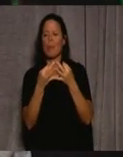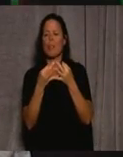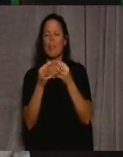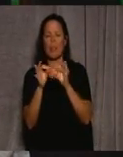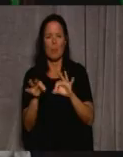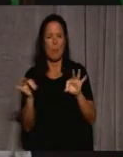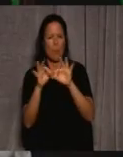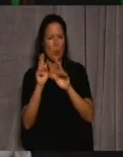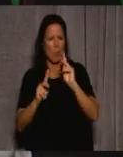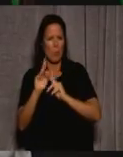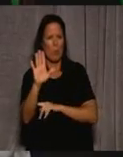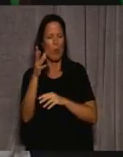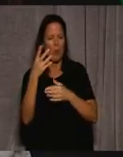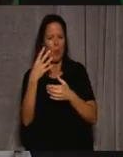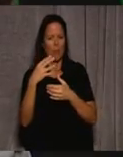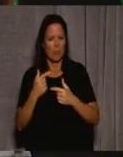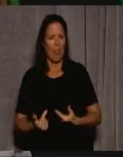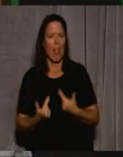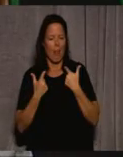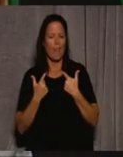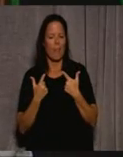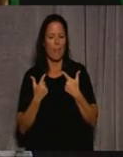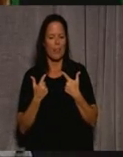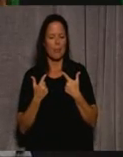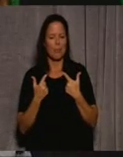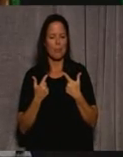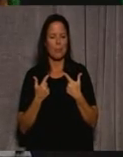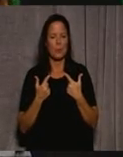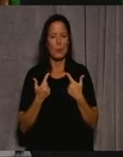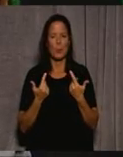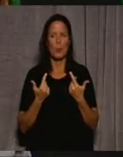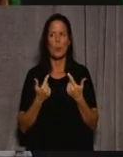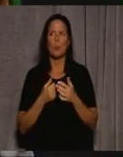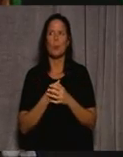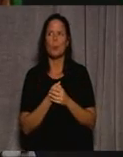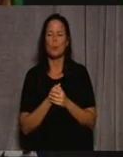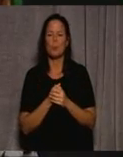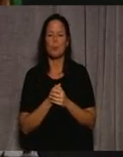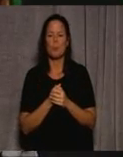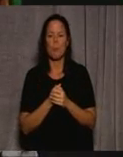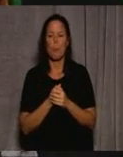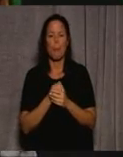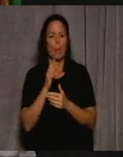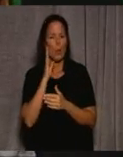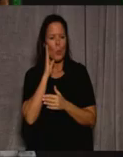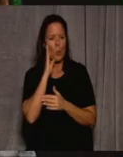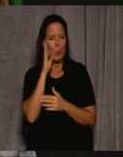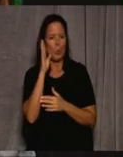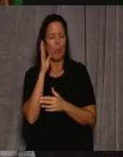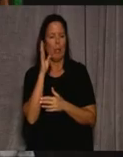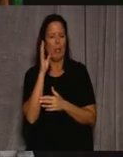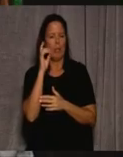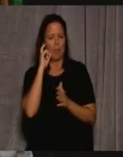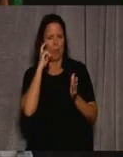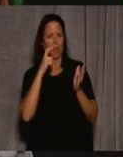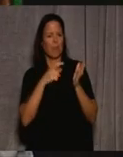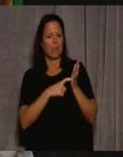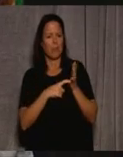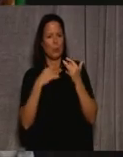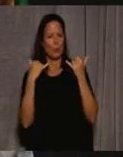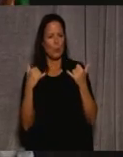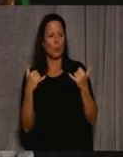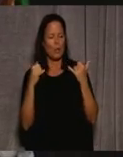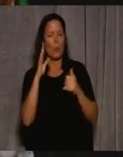families of our graduates who publicly will be witness today, and we